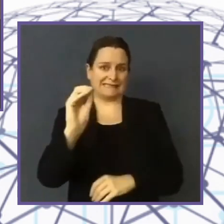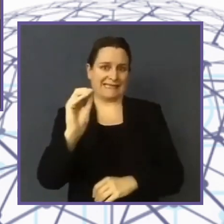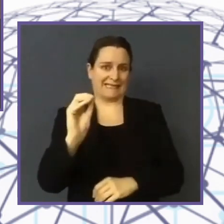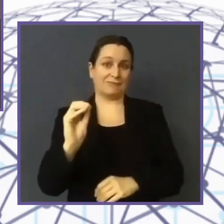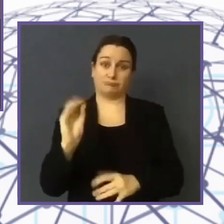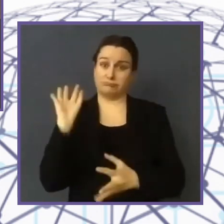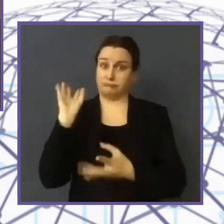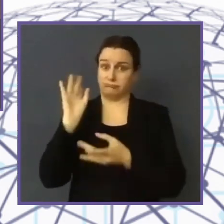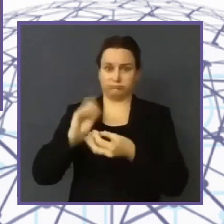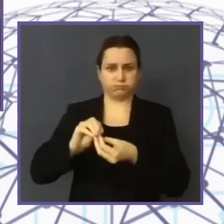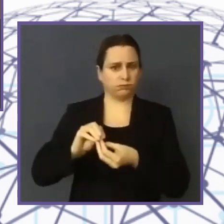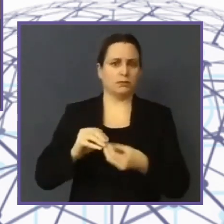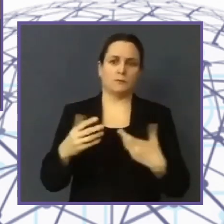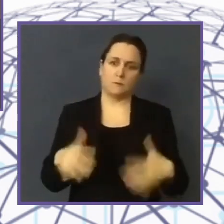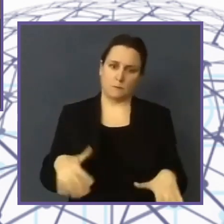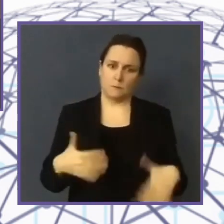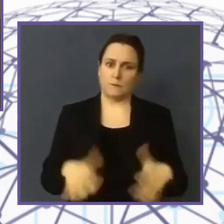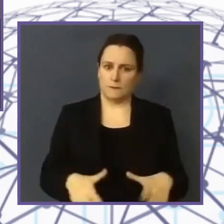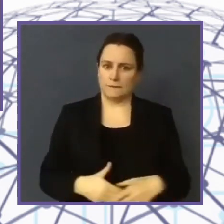Ben has been doing